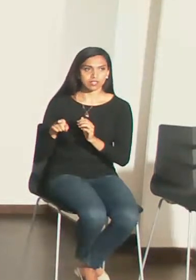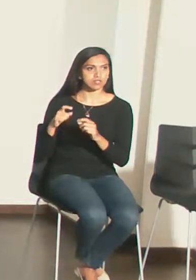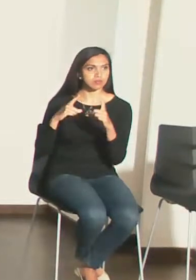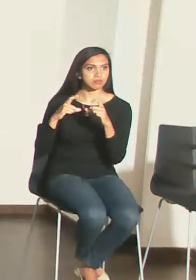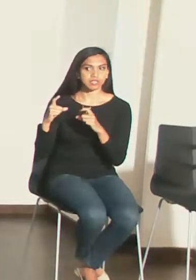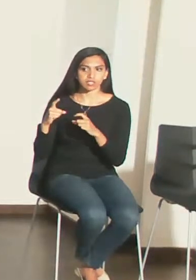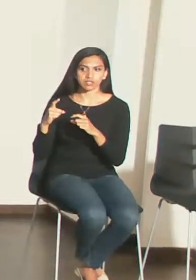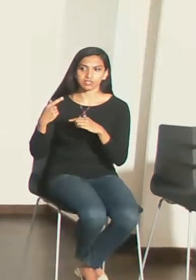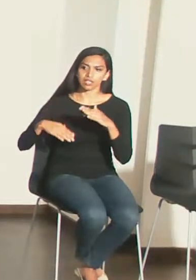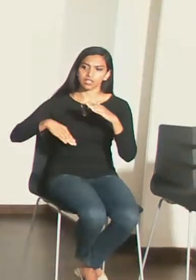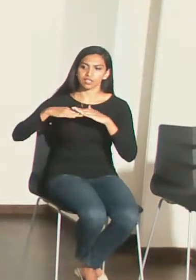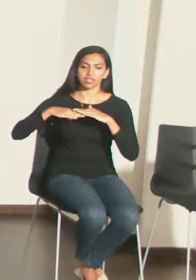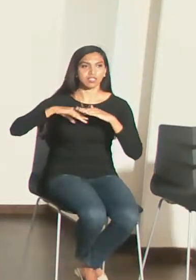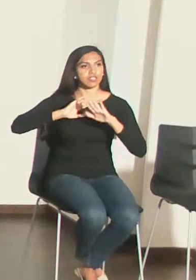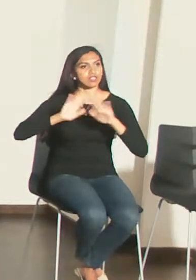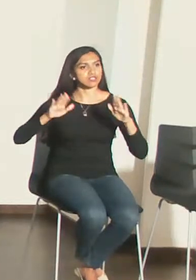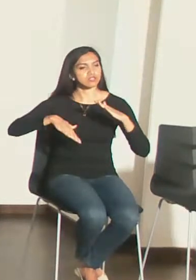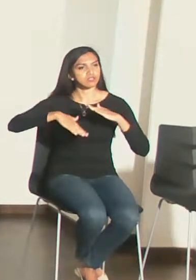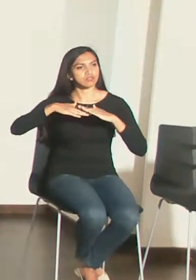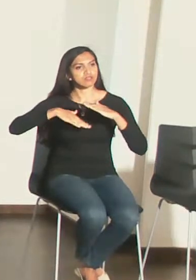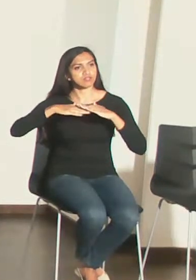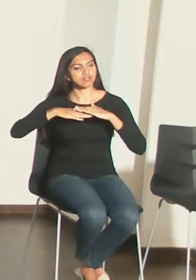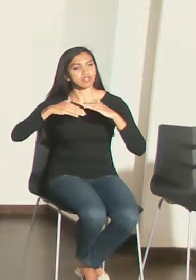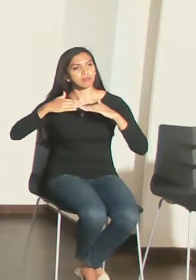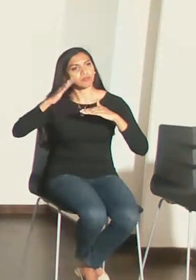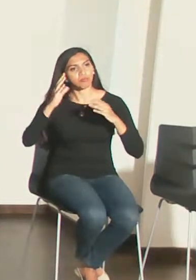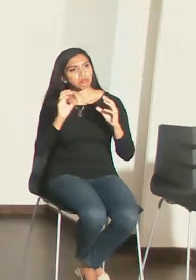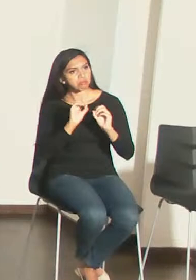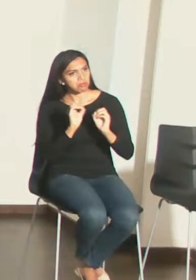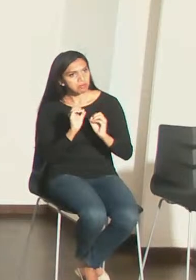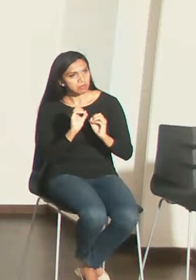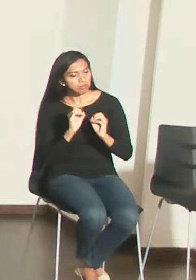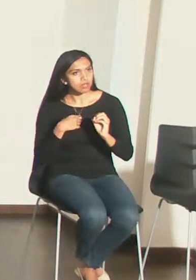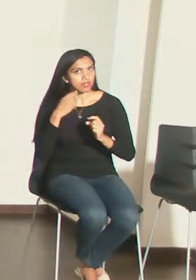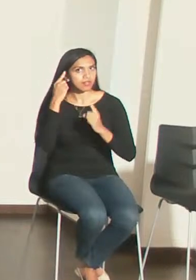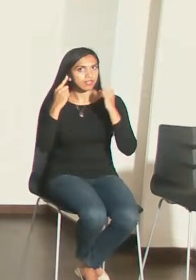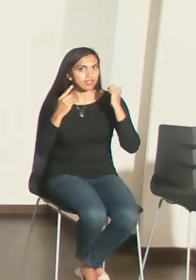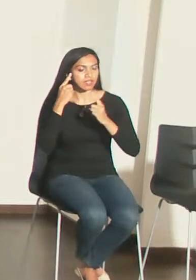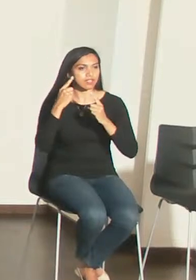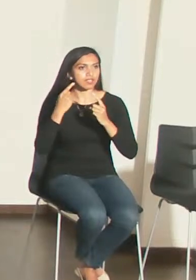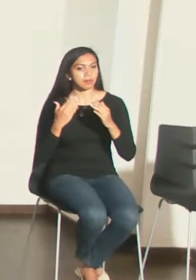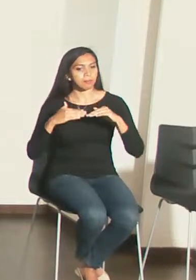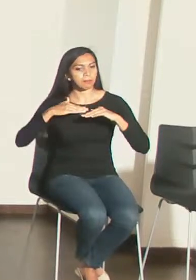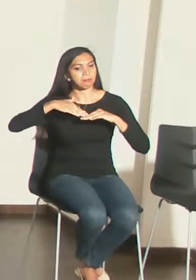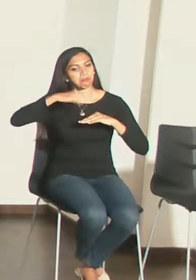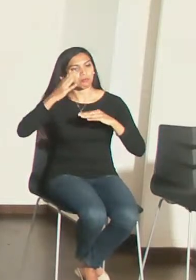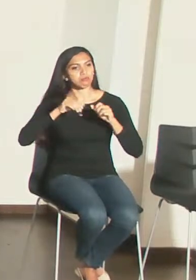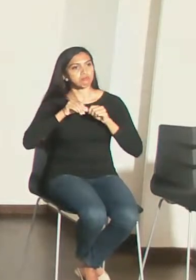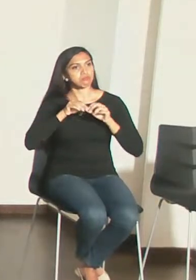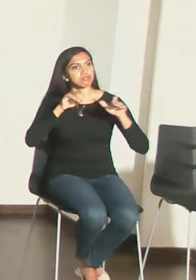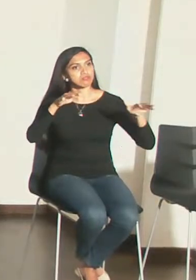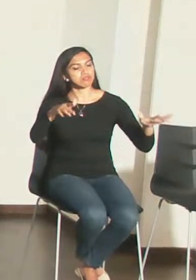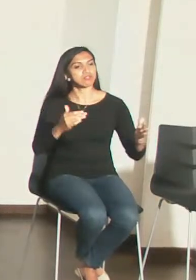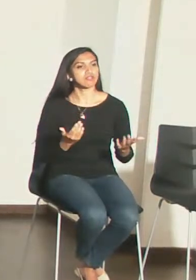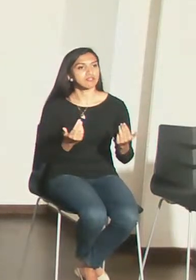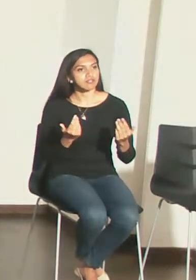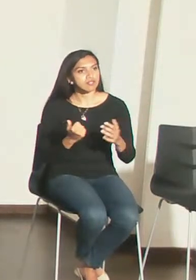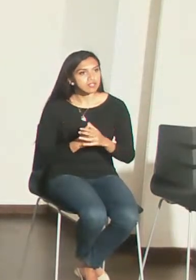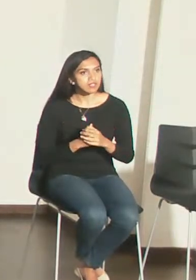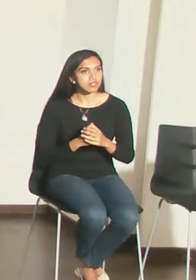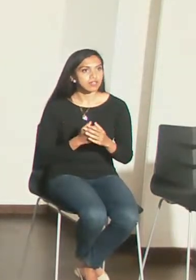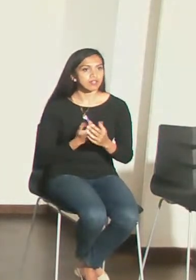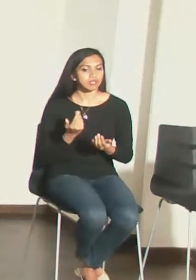beyond that. That's the end of it. There's no, that's the residue that you are sort of distributing back and letting go of this preciousness which has become an